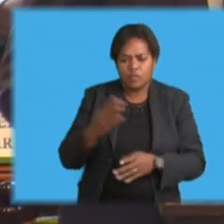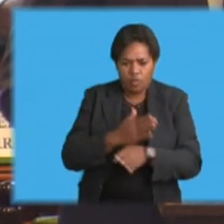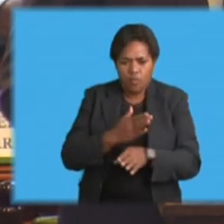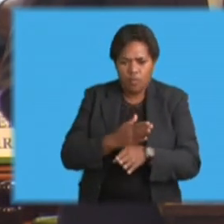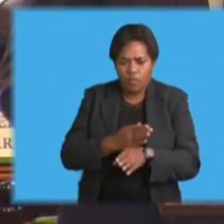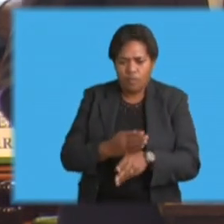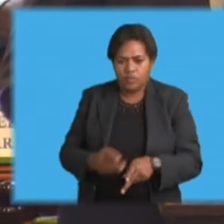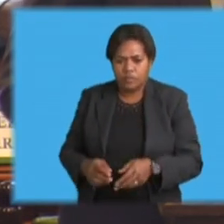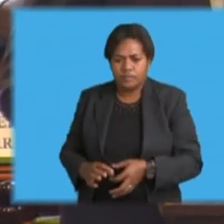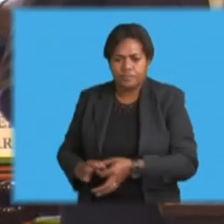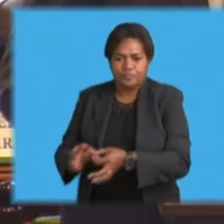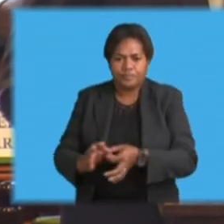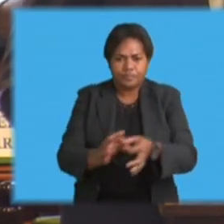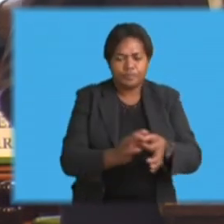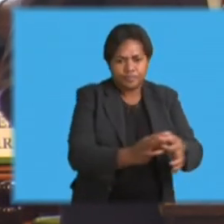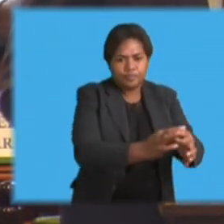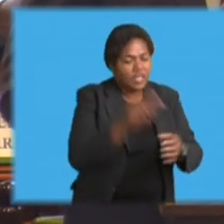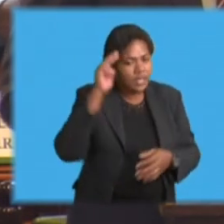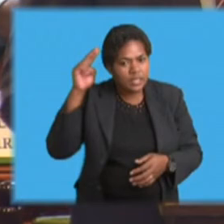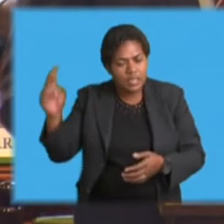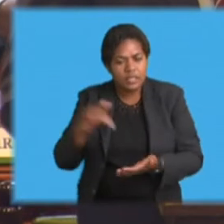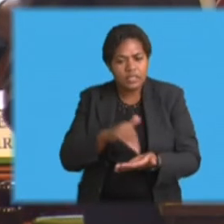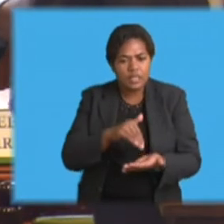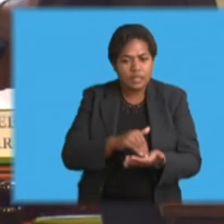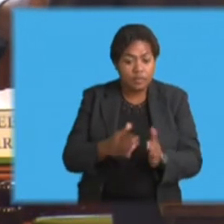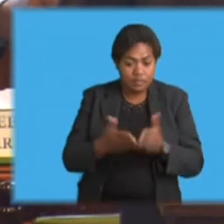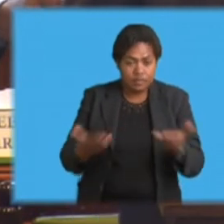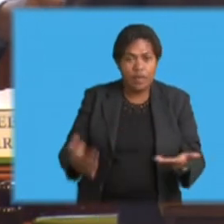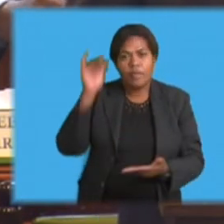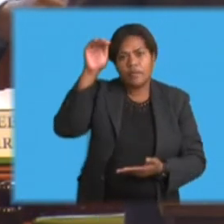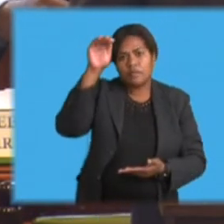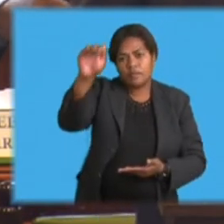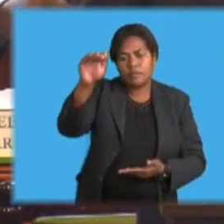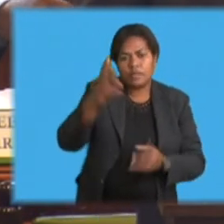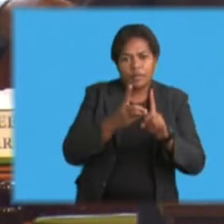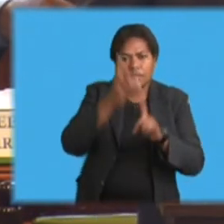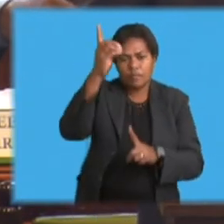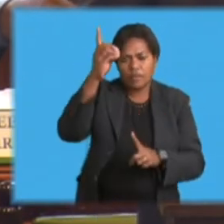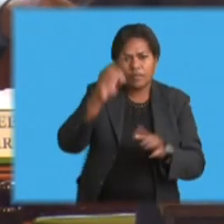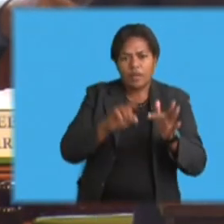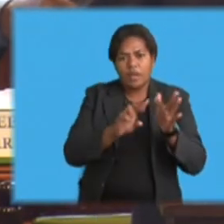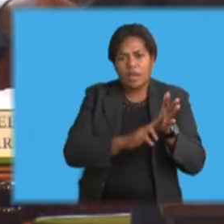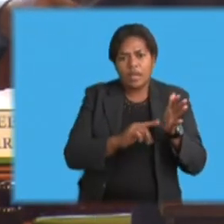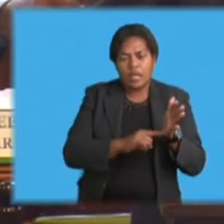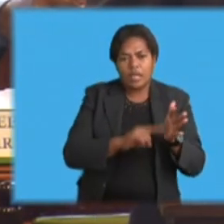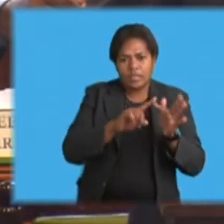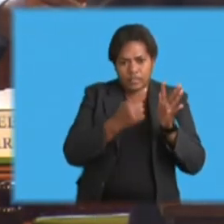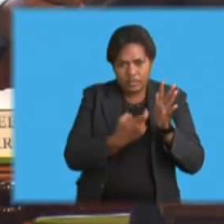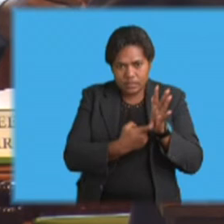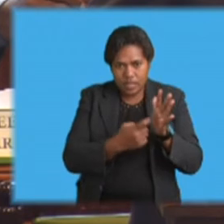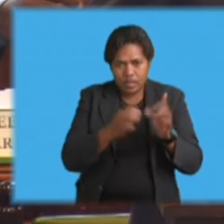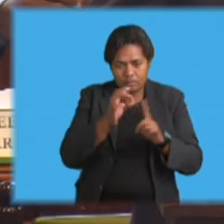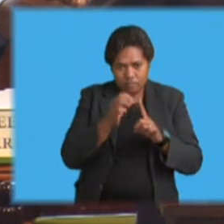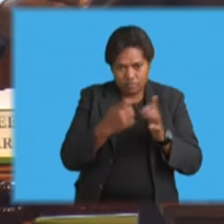National Centre for Small and Micro Enterprise Development. And you know, in the future, the development of entrepreneurship and people not just going to university for the sake of